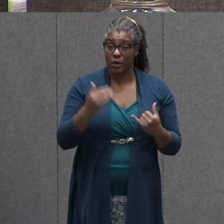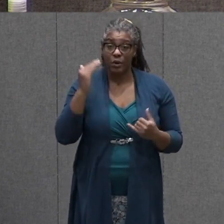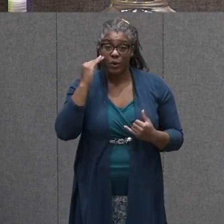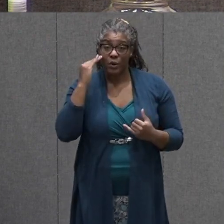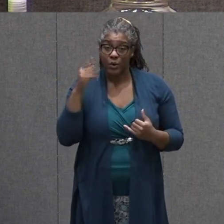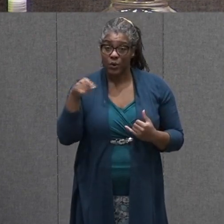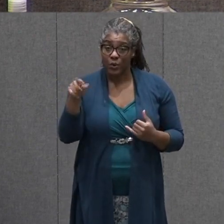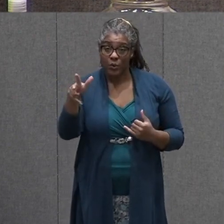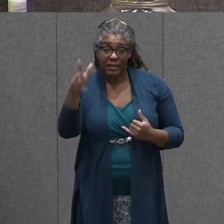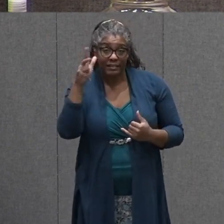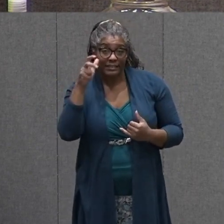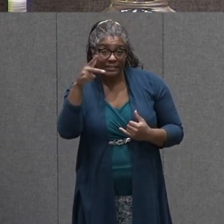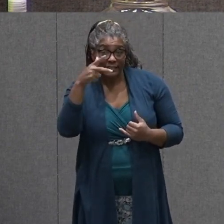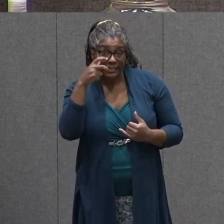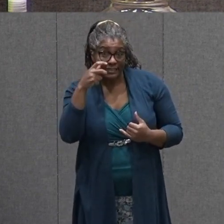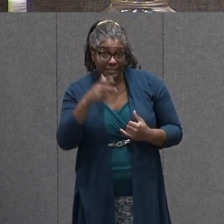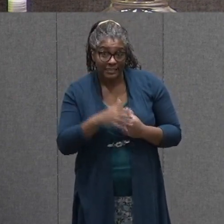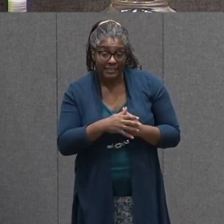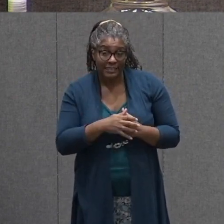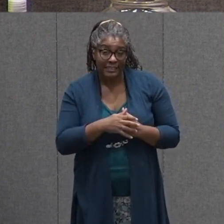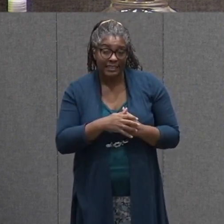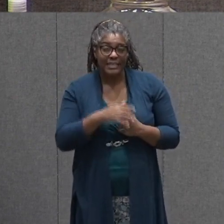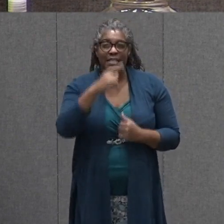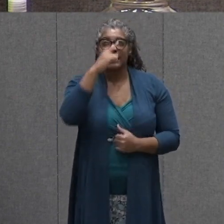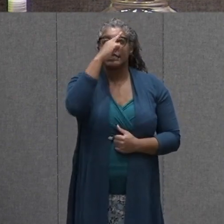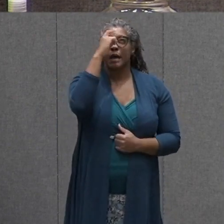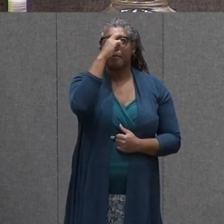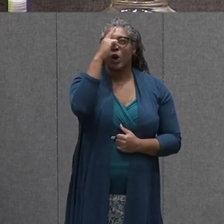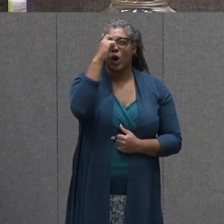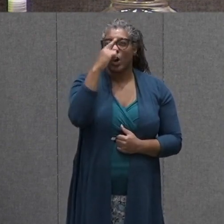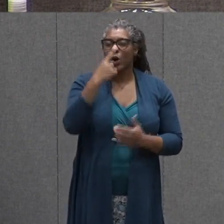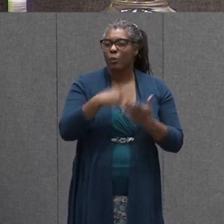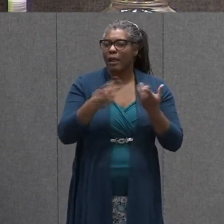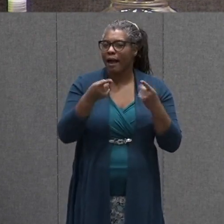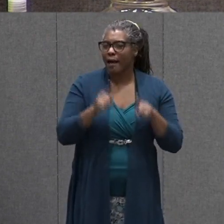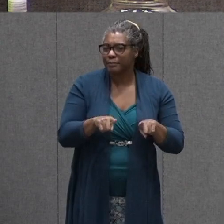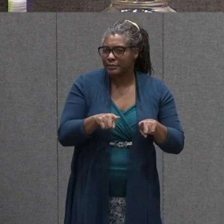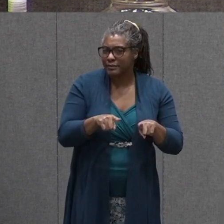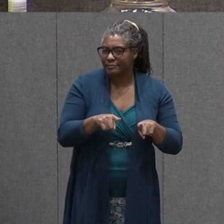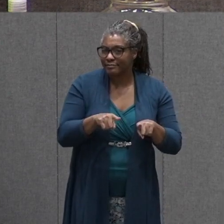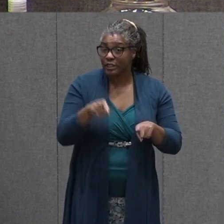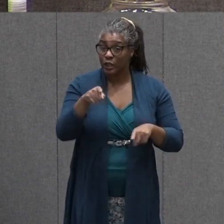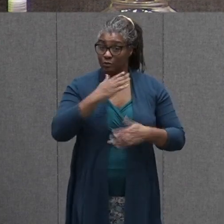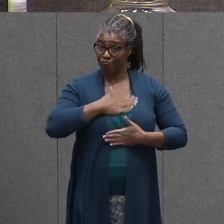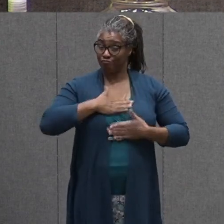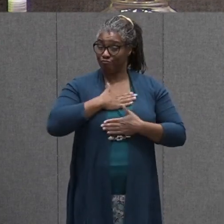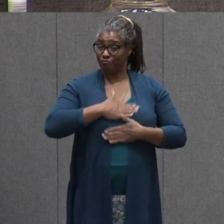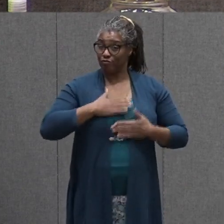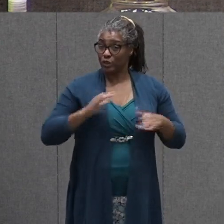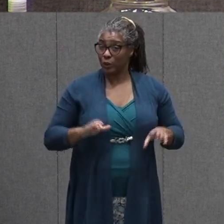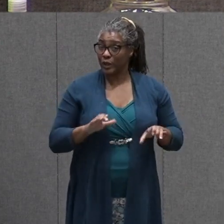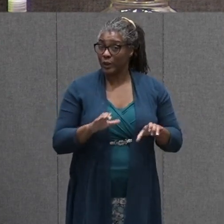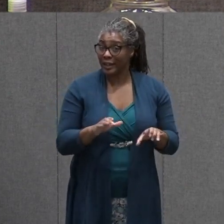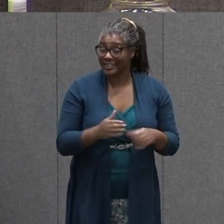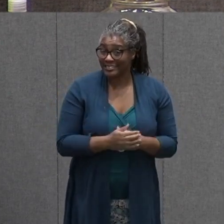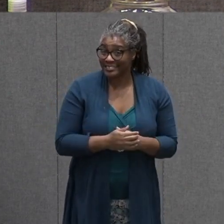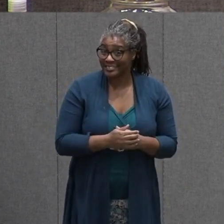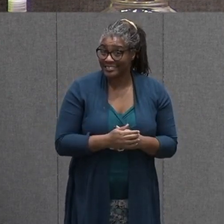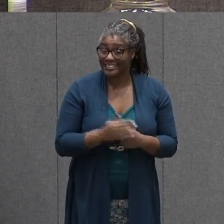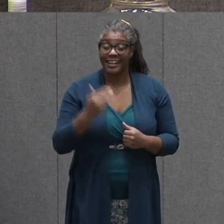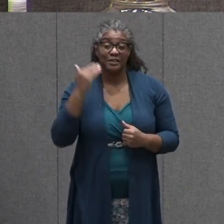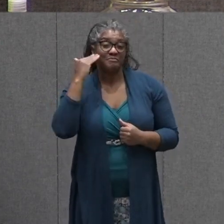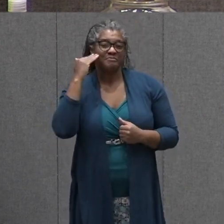been separated into fourths, right? Into 4 different squares. And what I'd like you to